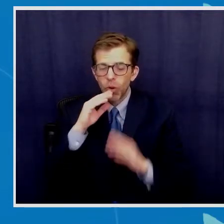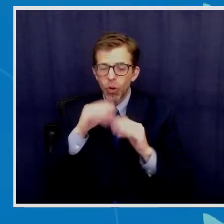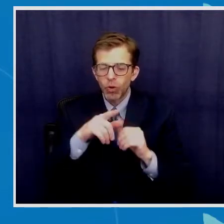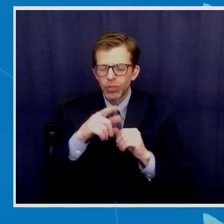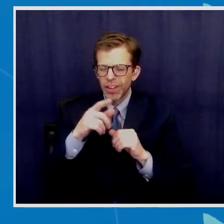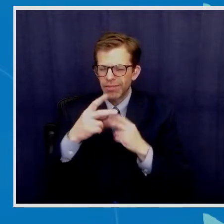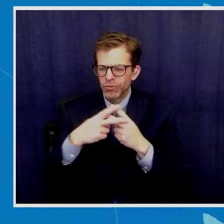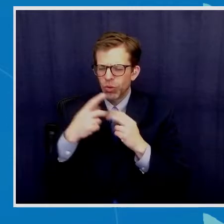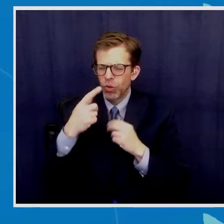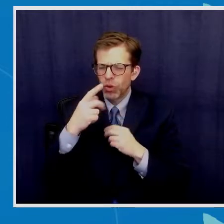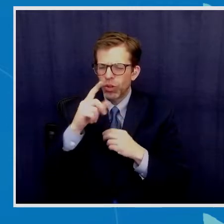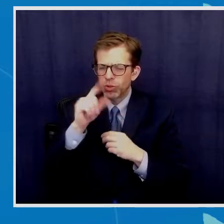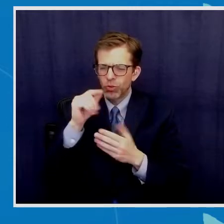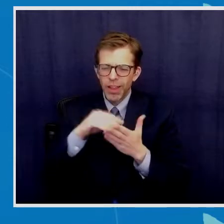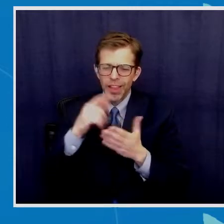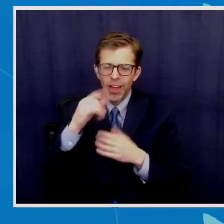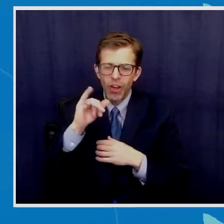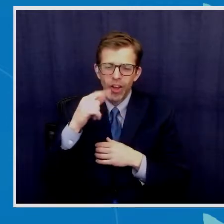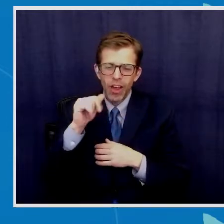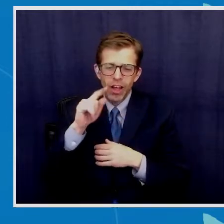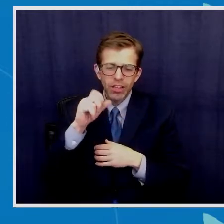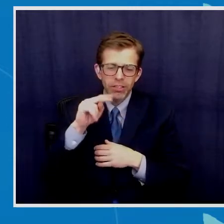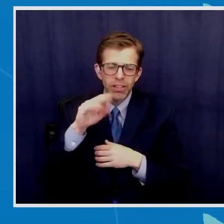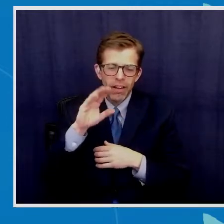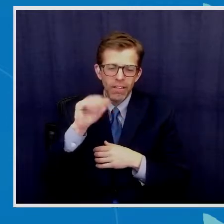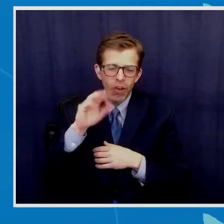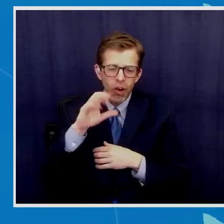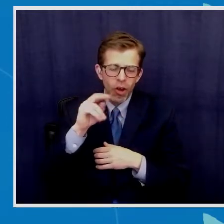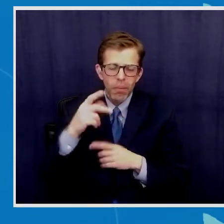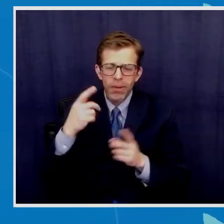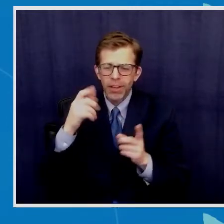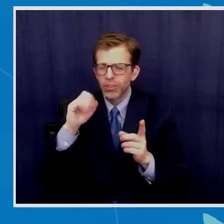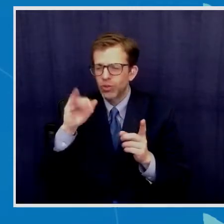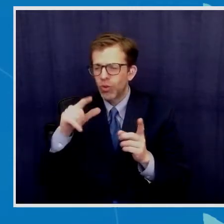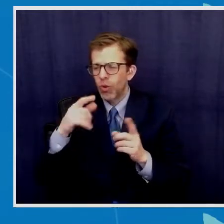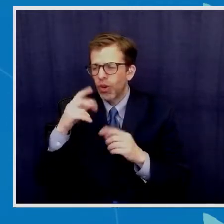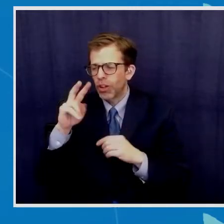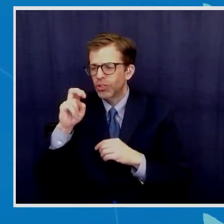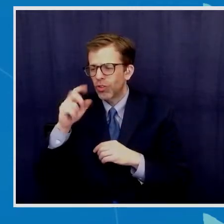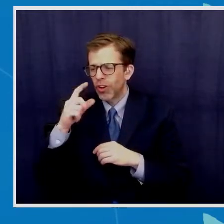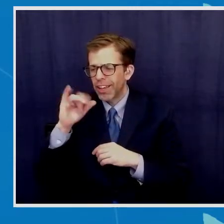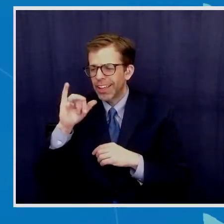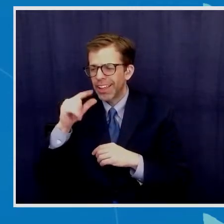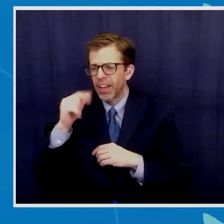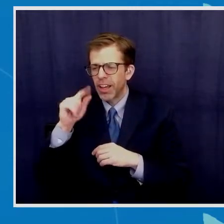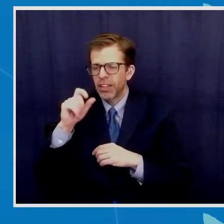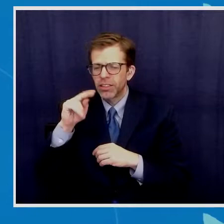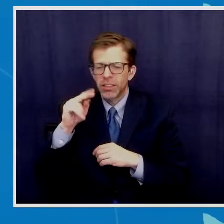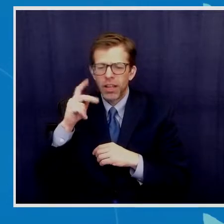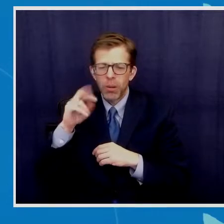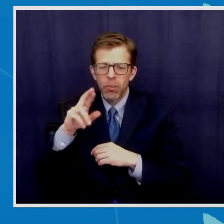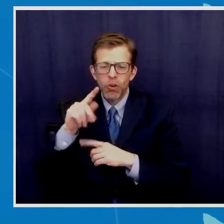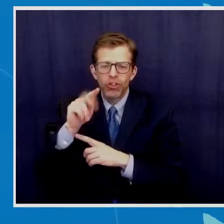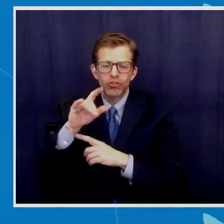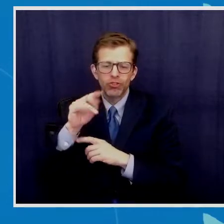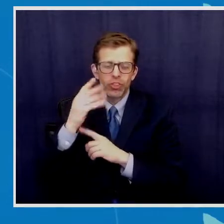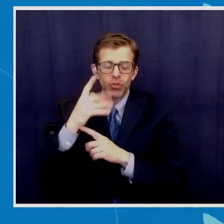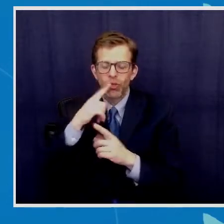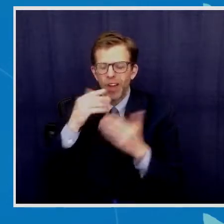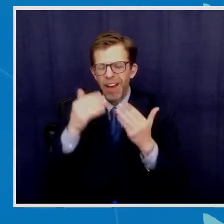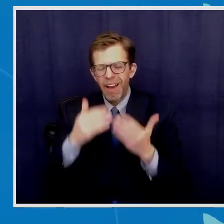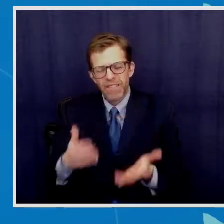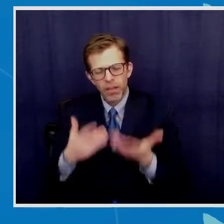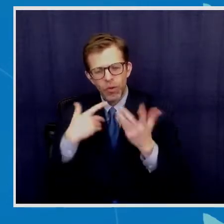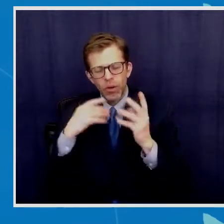carbon, the soil's 3,000 gigatons, 200 gigatons per trillion trees, and it is doing the heavy lifting as we are emitting more CO2 and